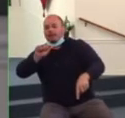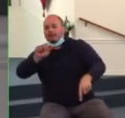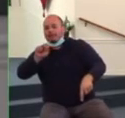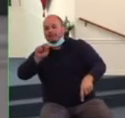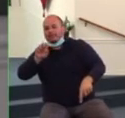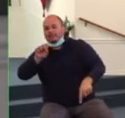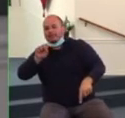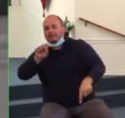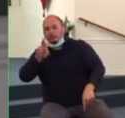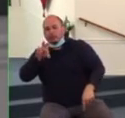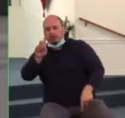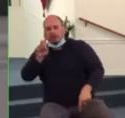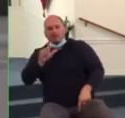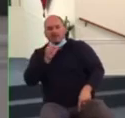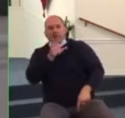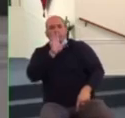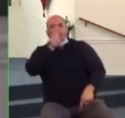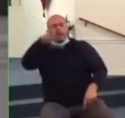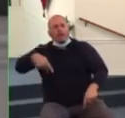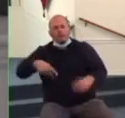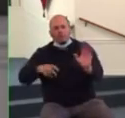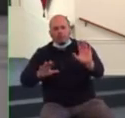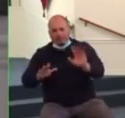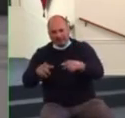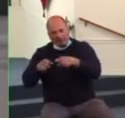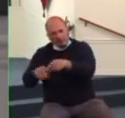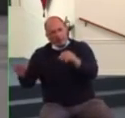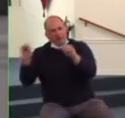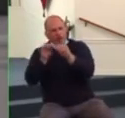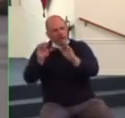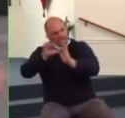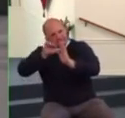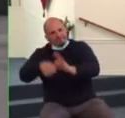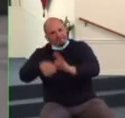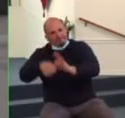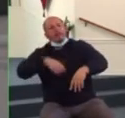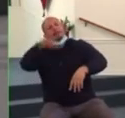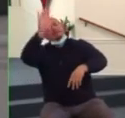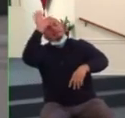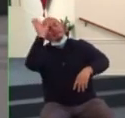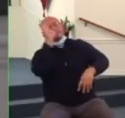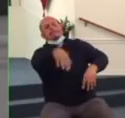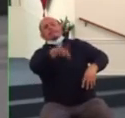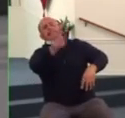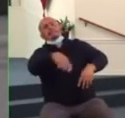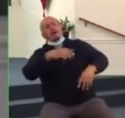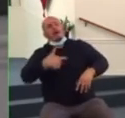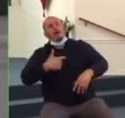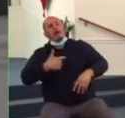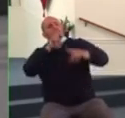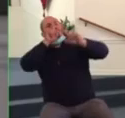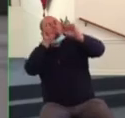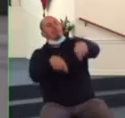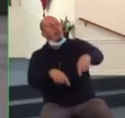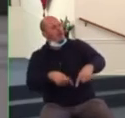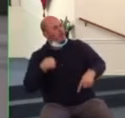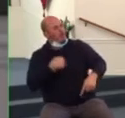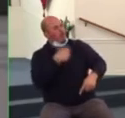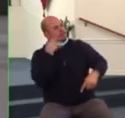official disciples, not part of their group, and they tried to stop him because he wasn't one of them. But Jesus tells them not